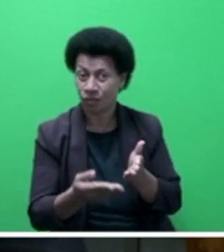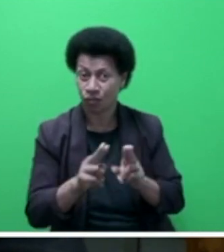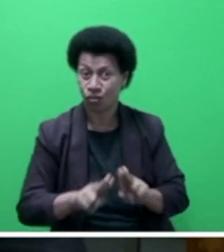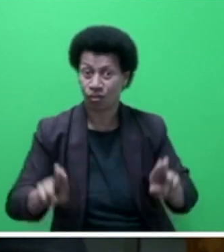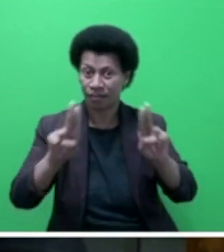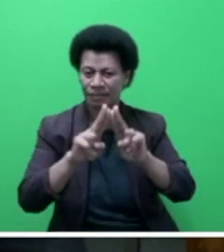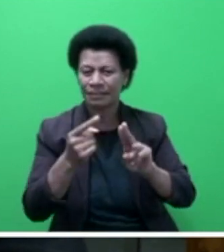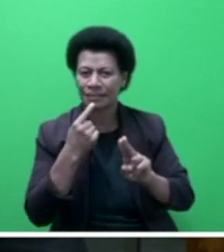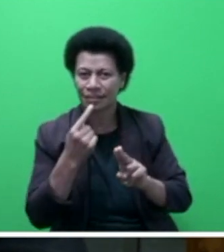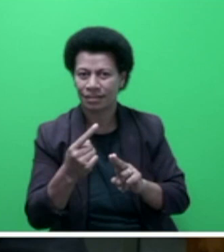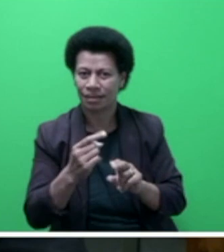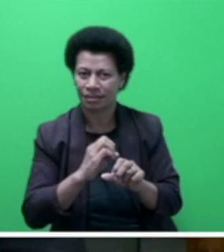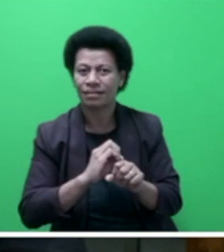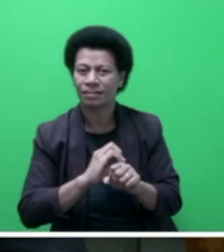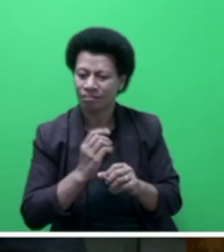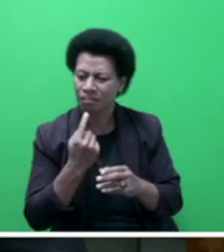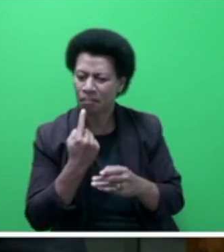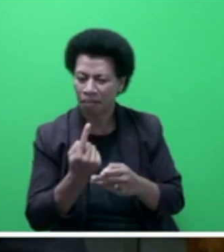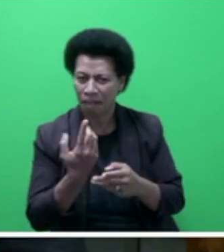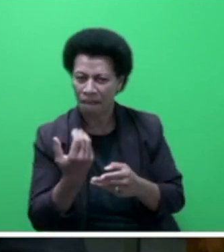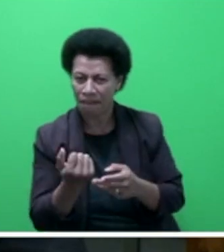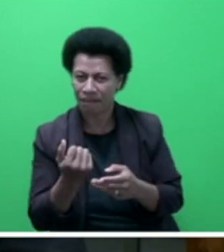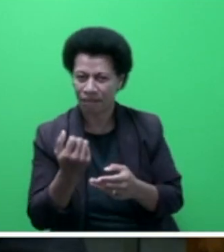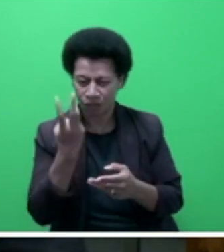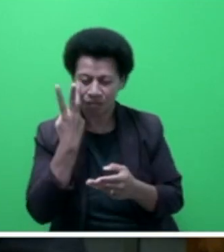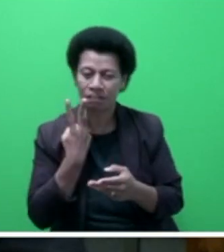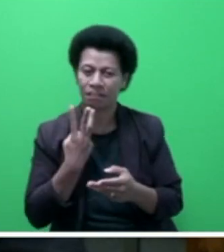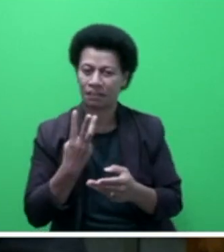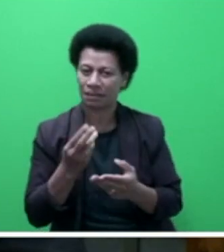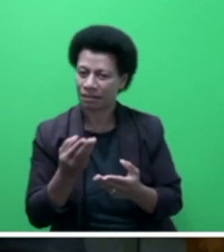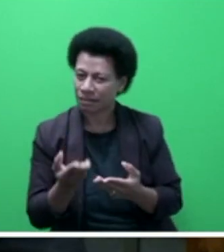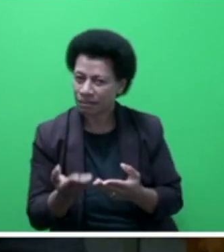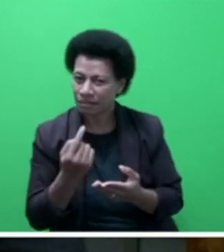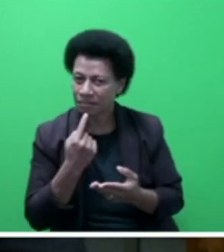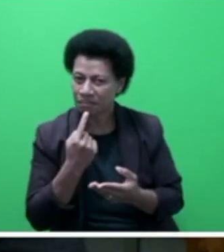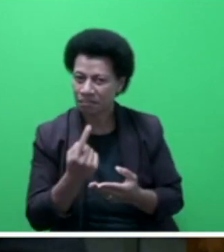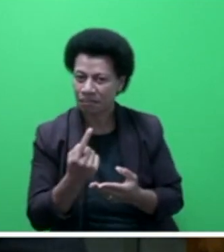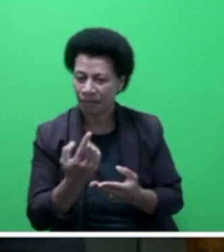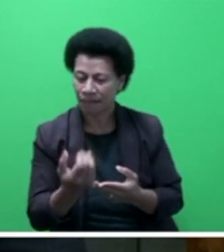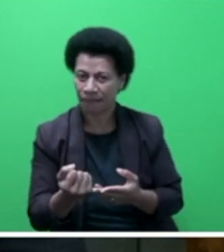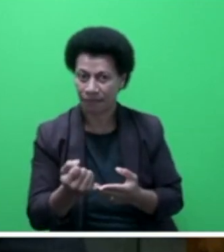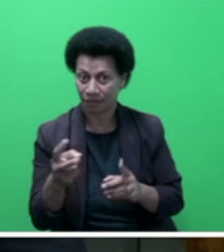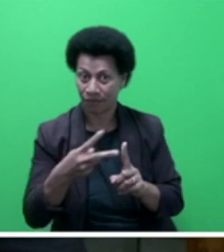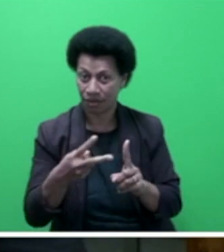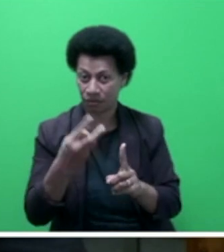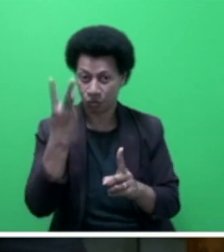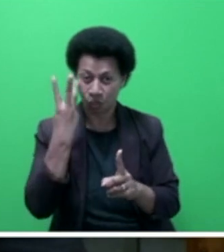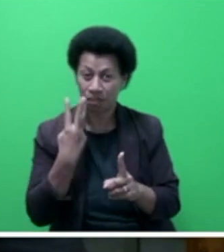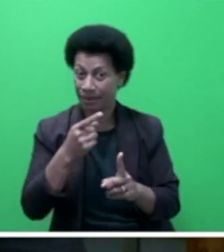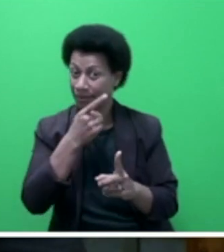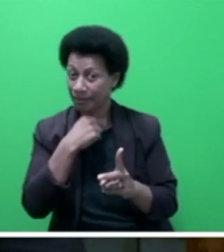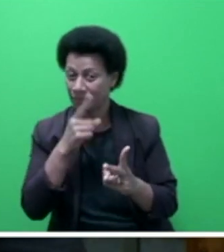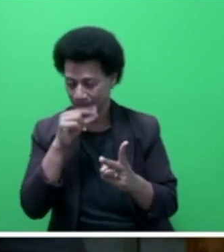girls. I said it in this August House before in the past, and I'll repeat it at every opportunity. Violence against women and girls is